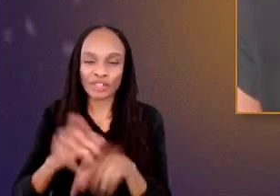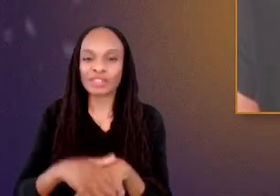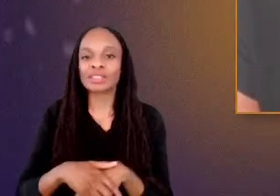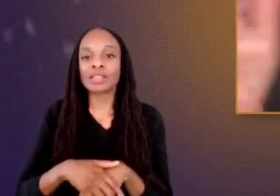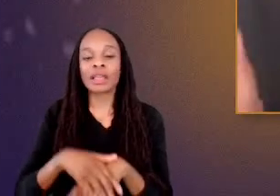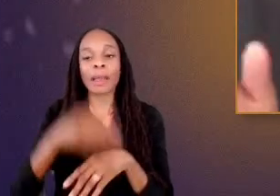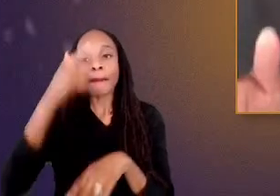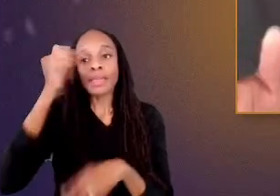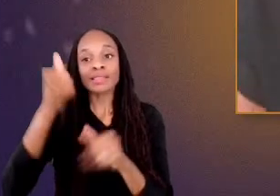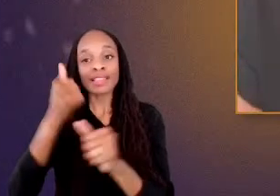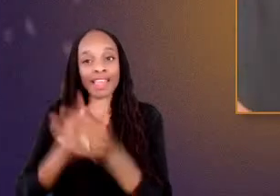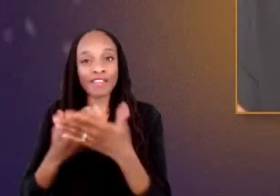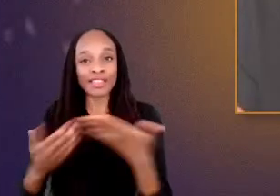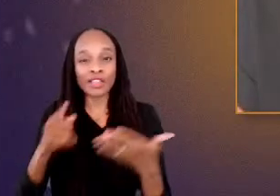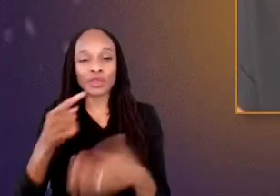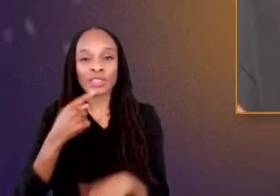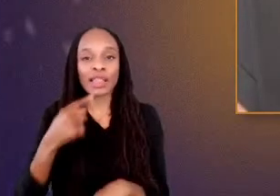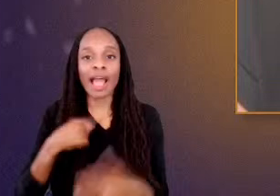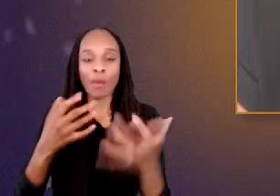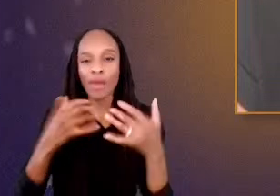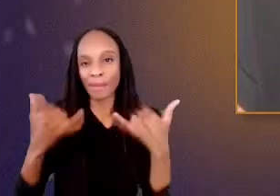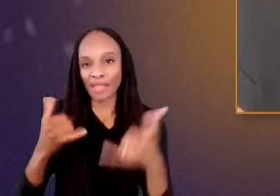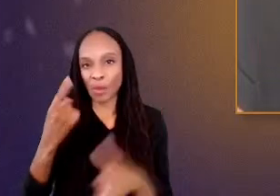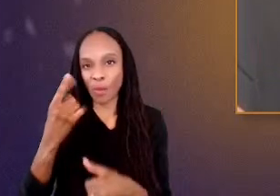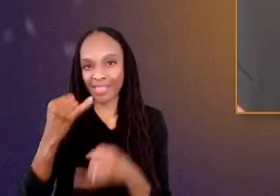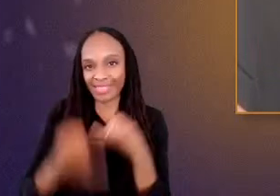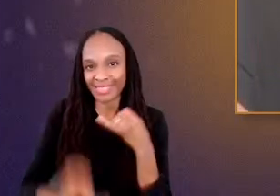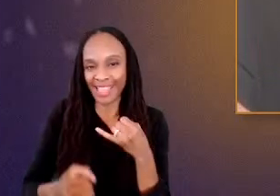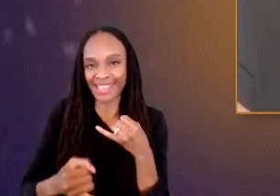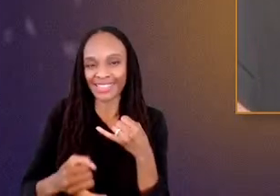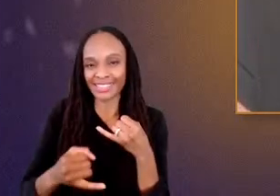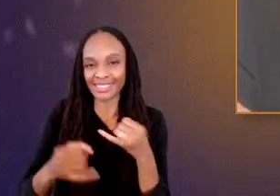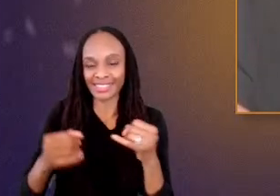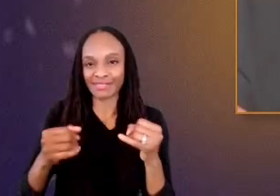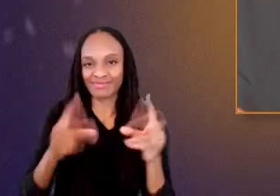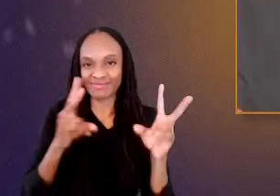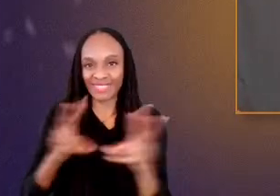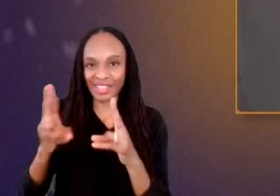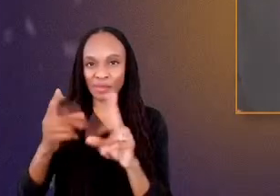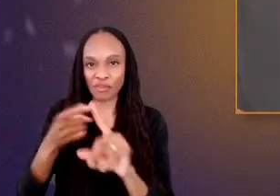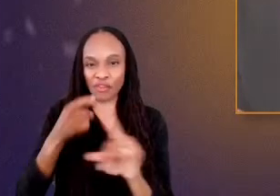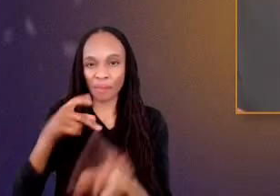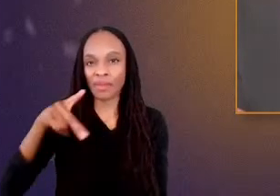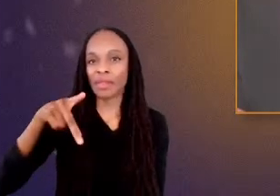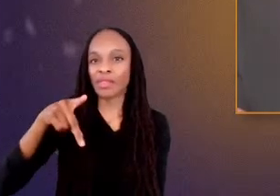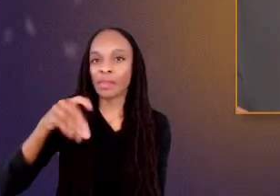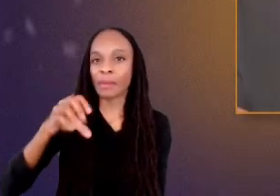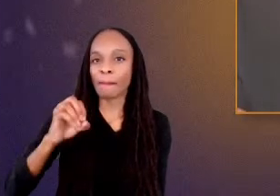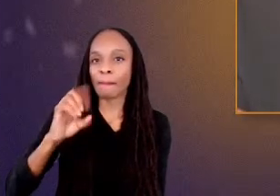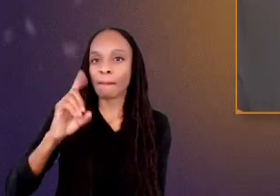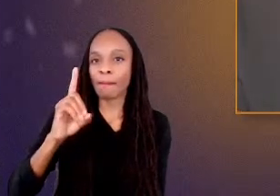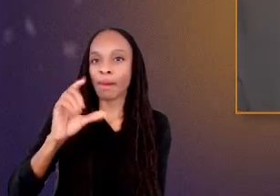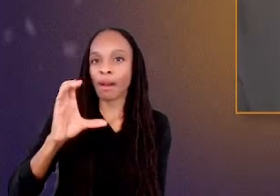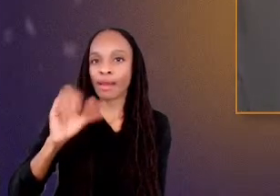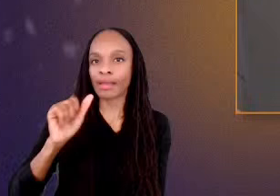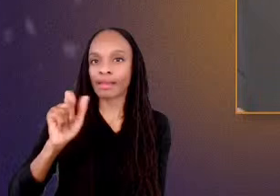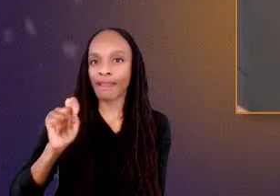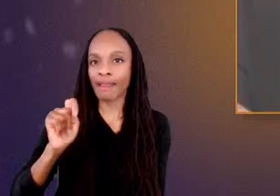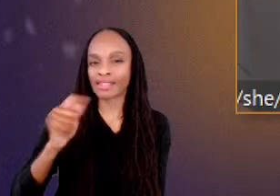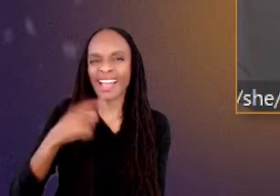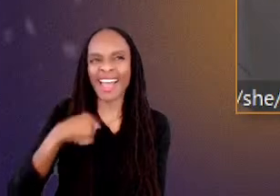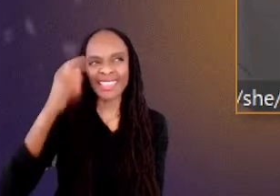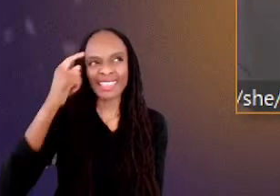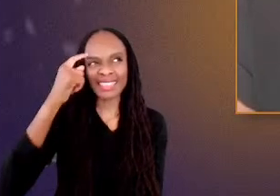said, I just want to play one last clip from the podcast. And I believe this one is also